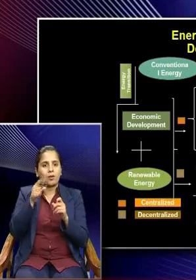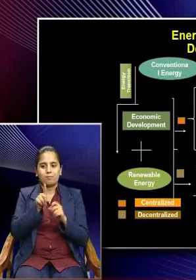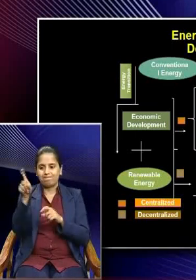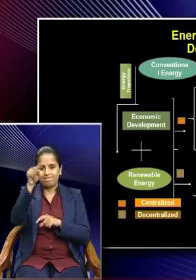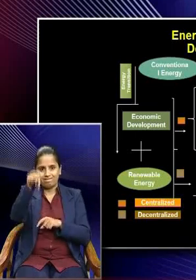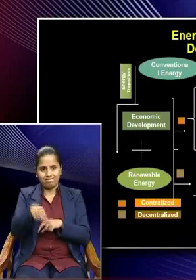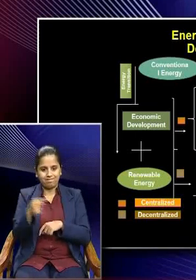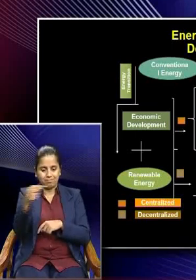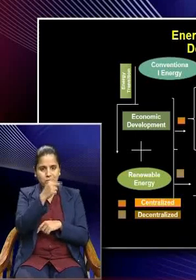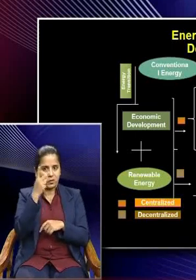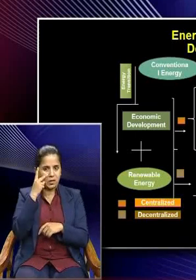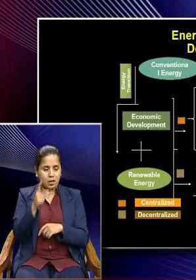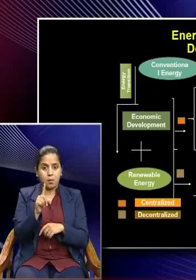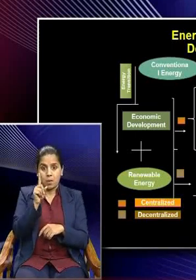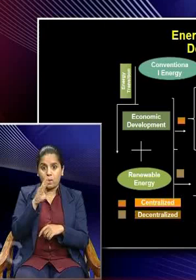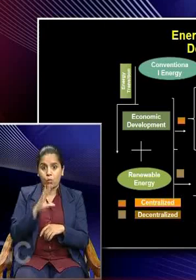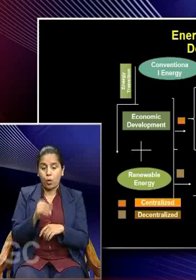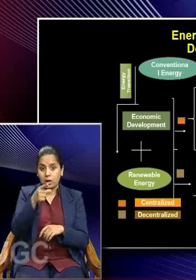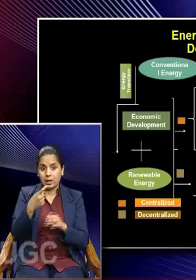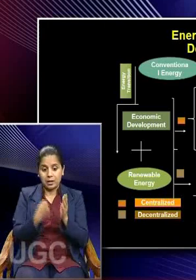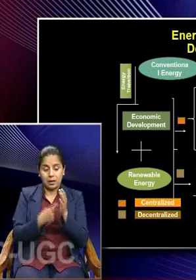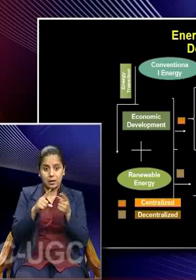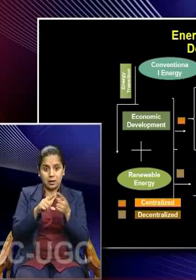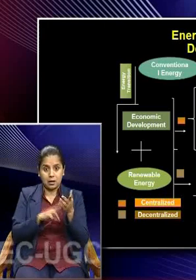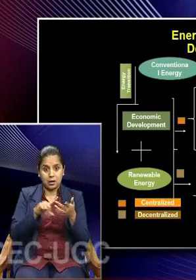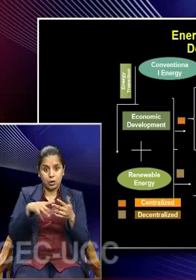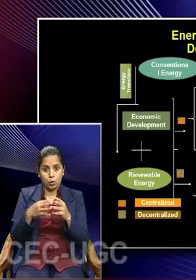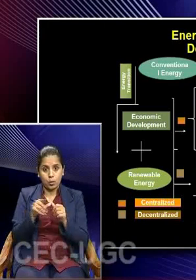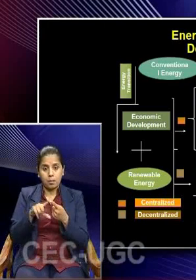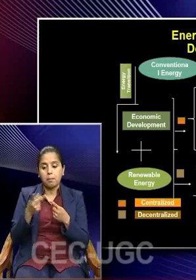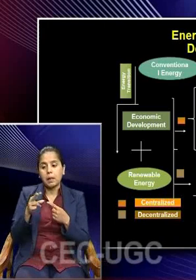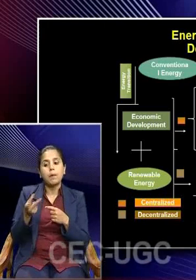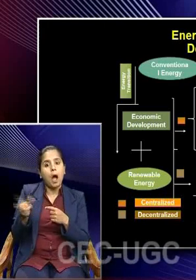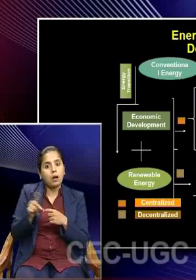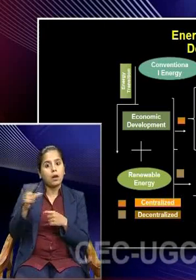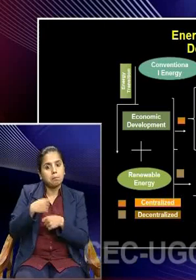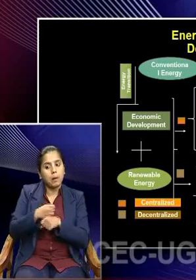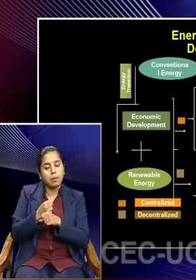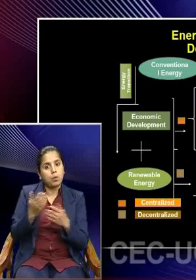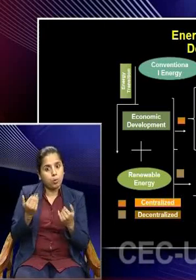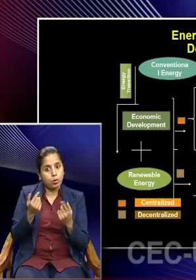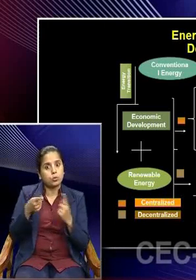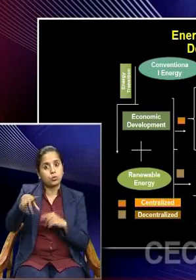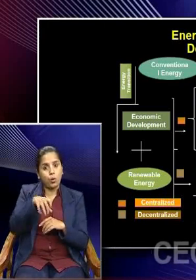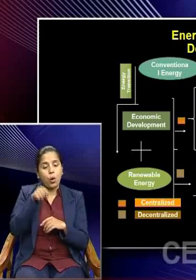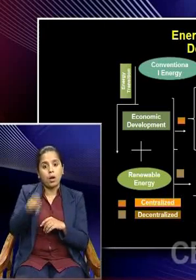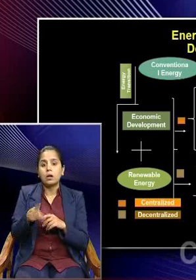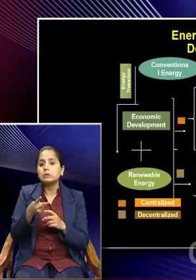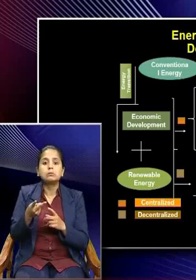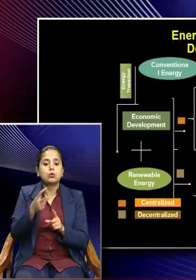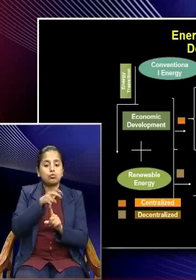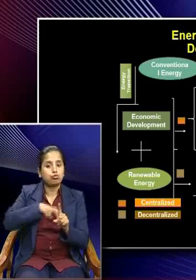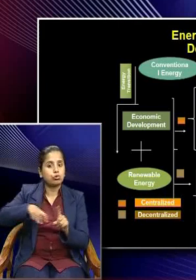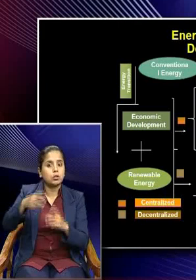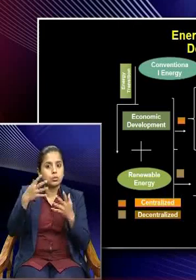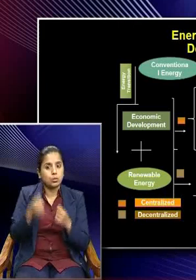But if you want to be renewable and you want to convert and undergo the energy transition, it will